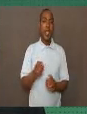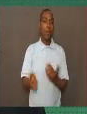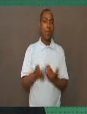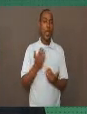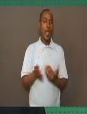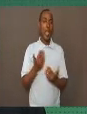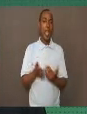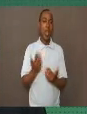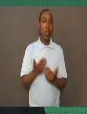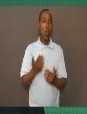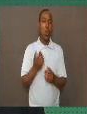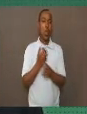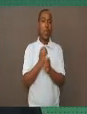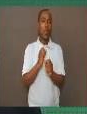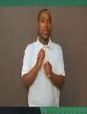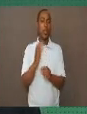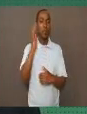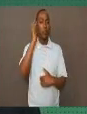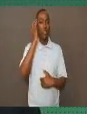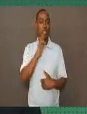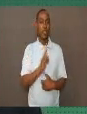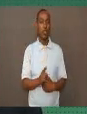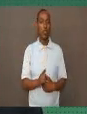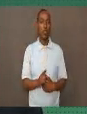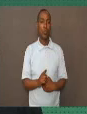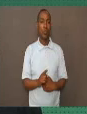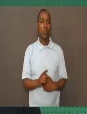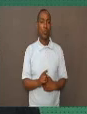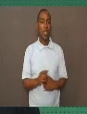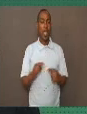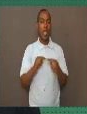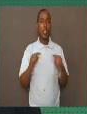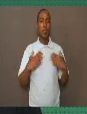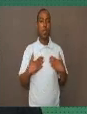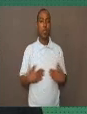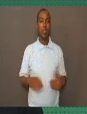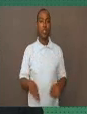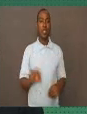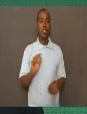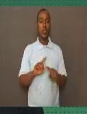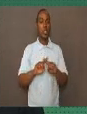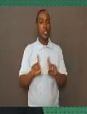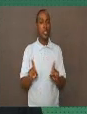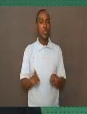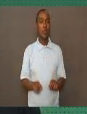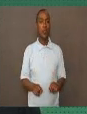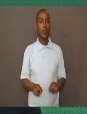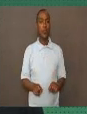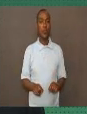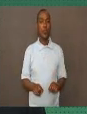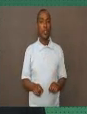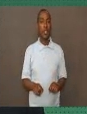cured disease that only requires an antibiotic. But if